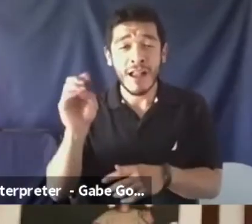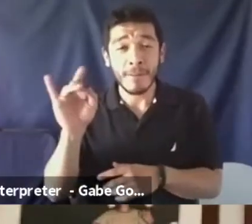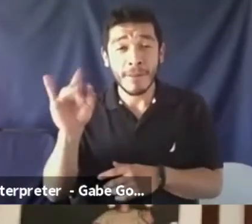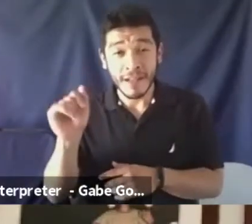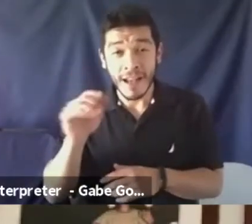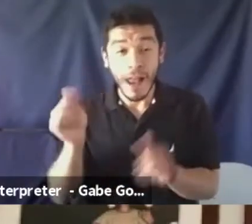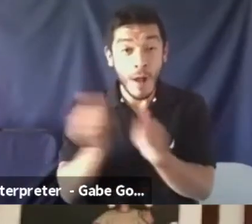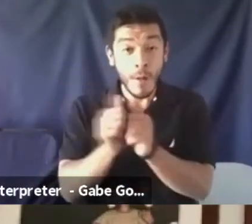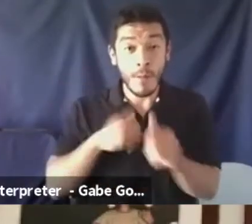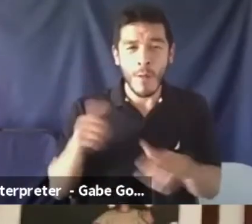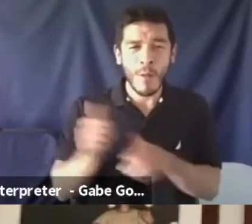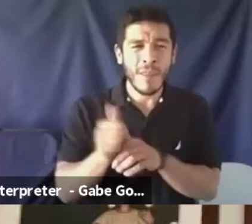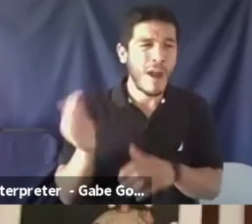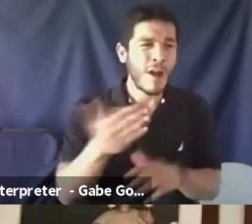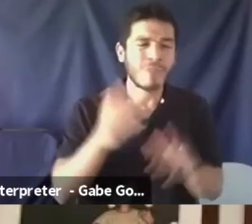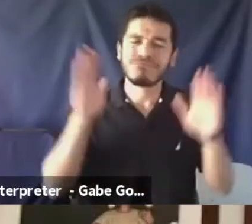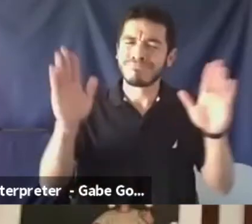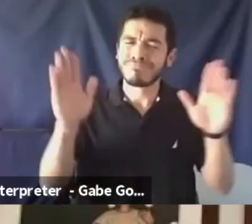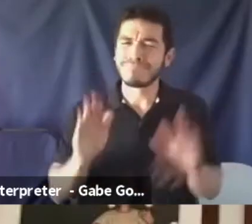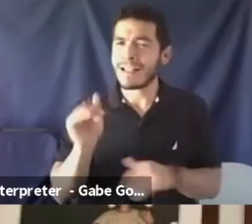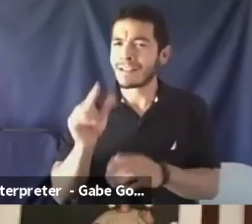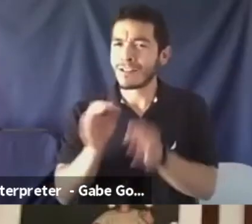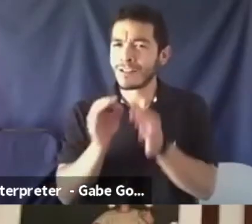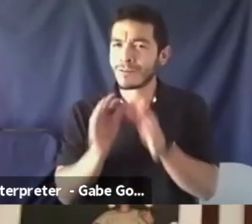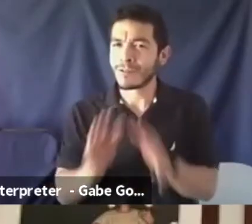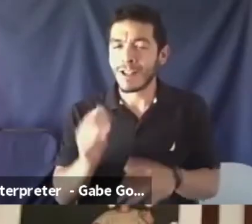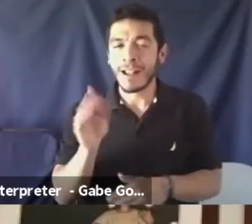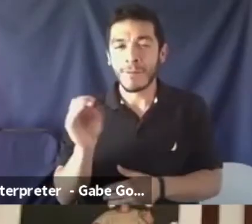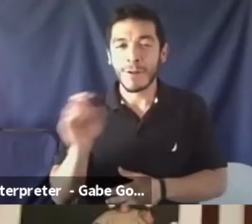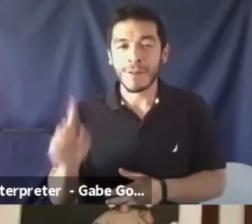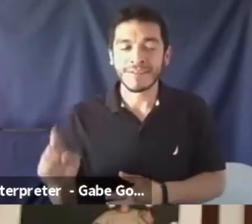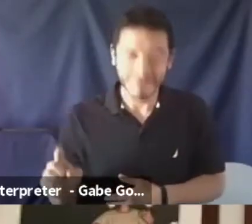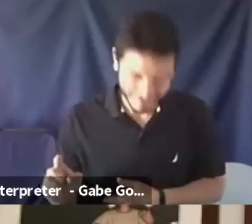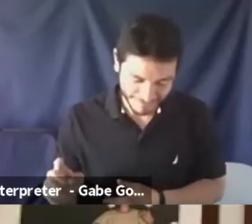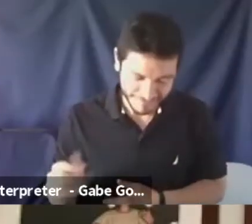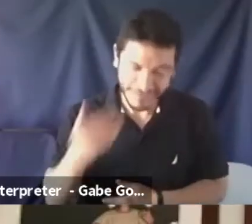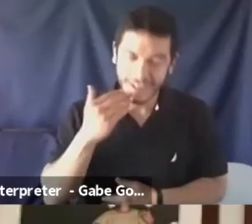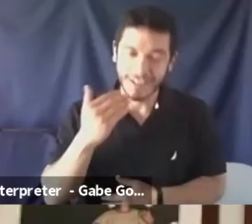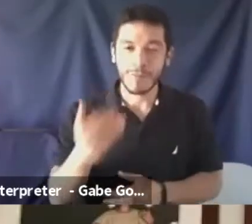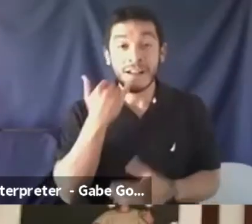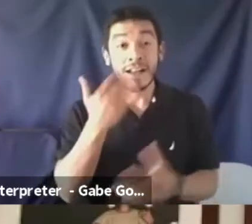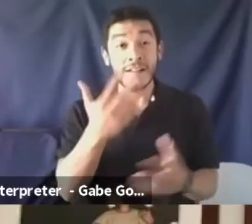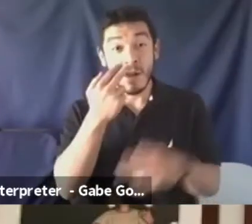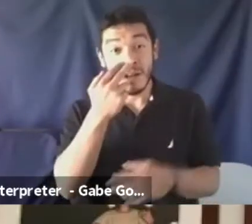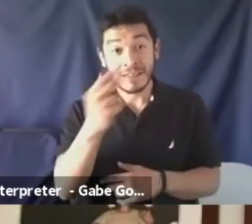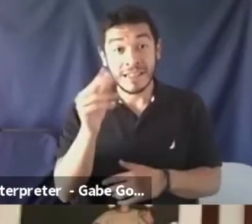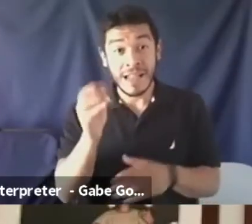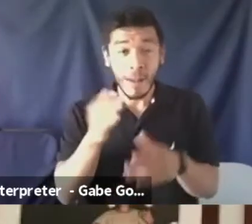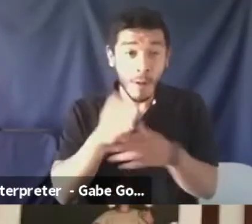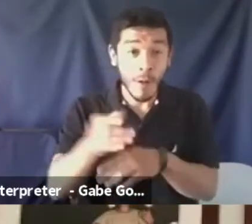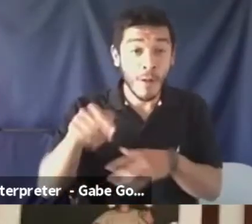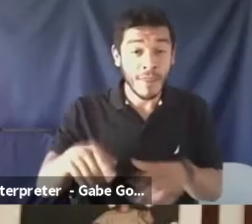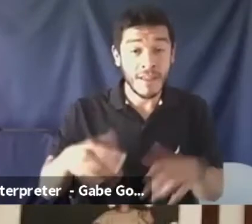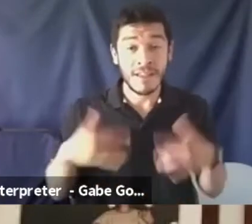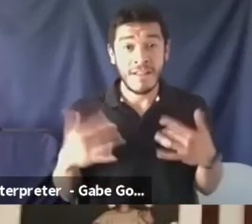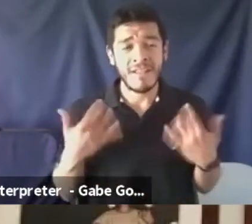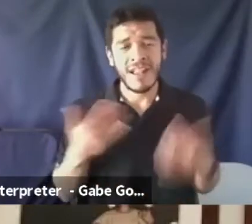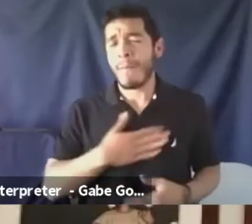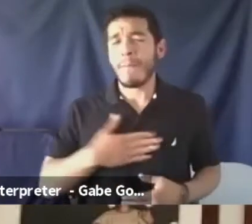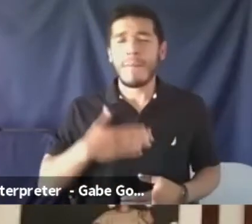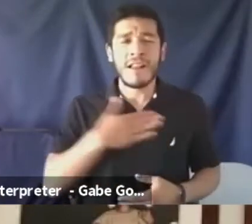our fabulous ASL interpreter, Gabe Gomez. And if you want to see Gabe throughout this event,